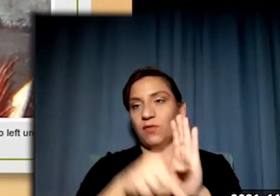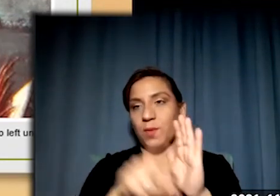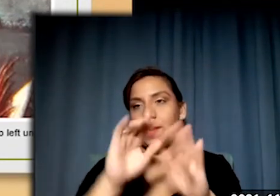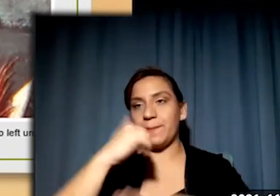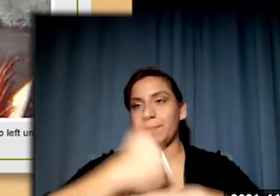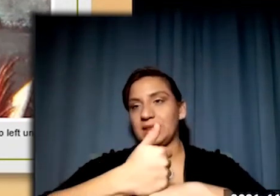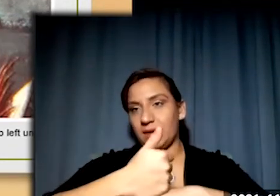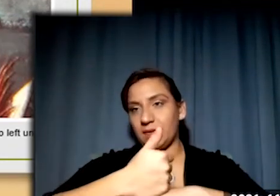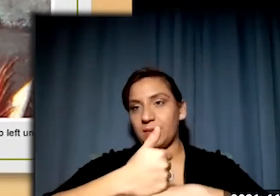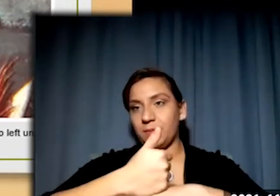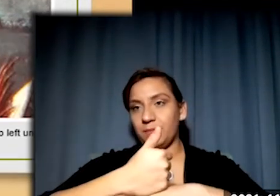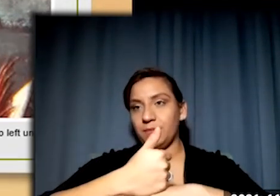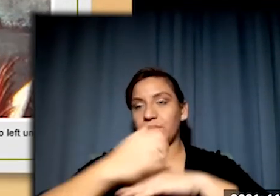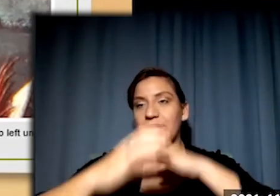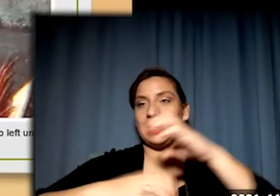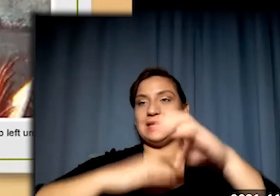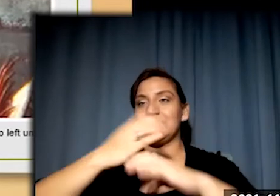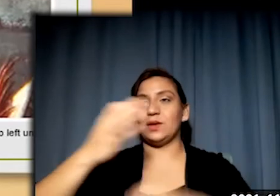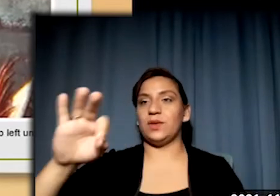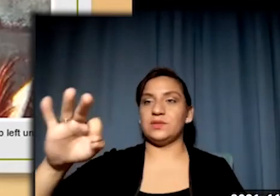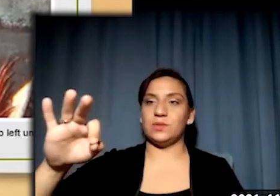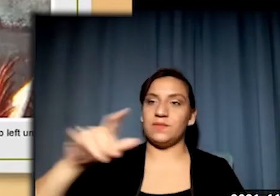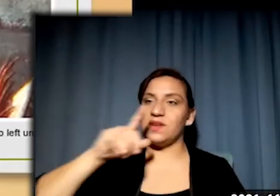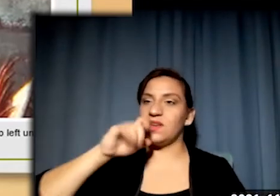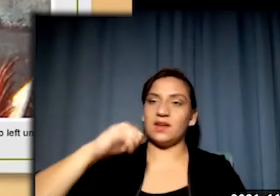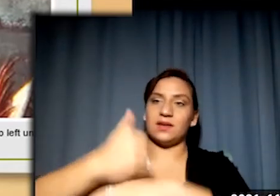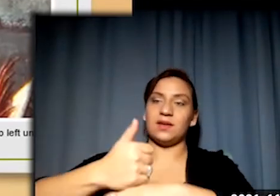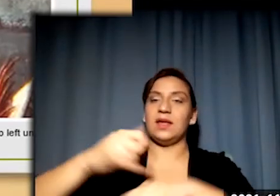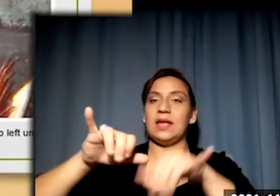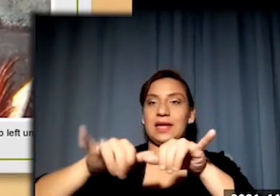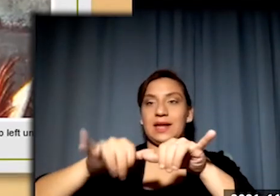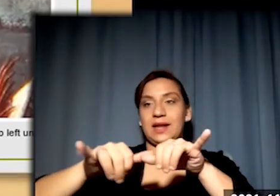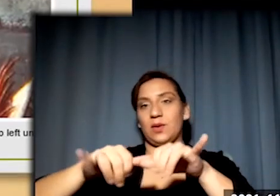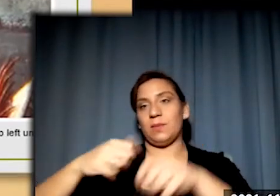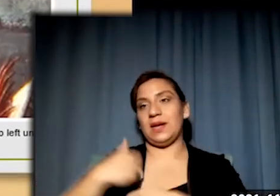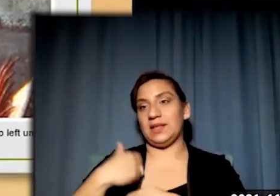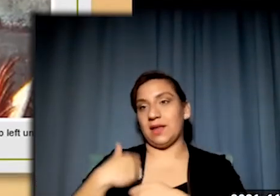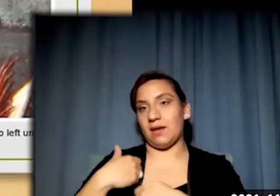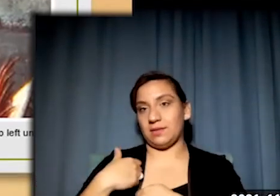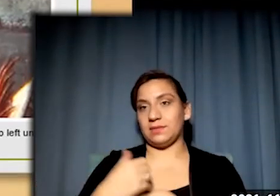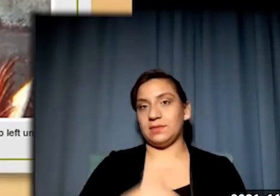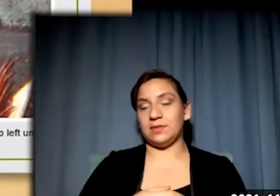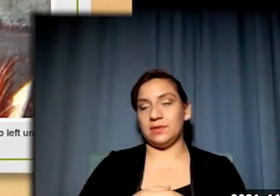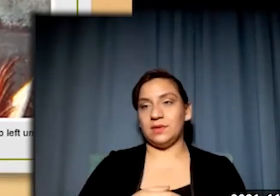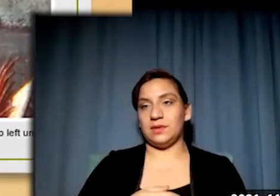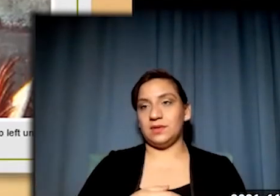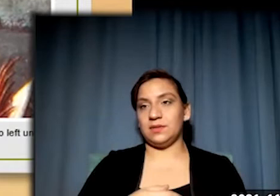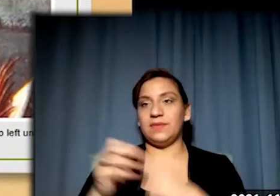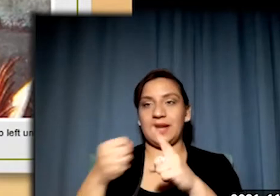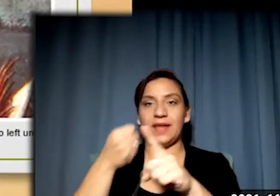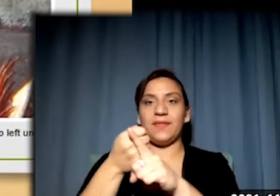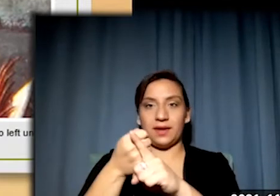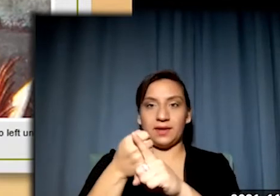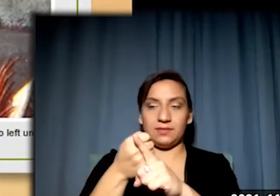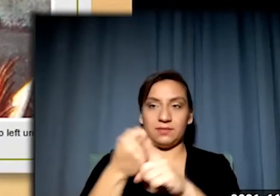century by the military engineers after the 1797 siege that led to the construction of the three